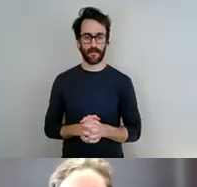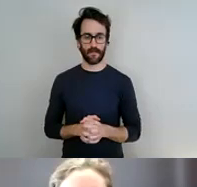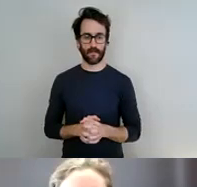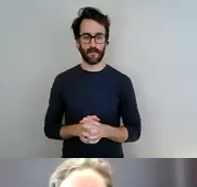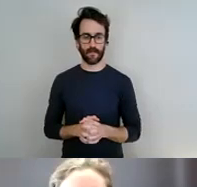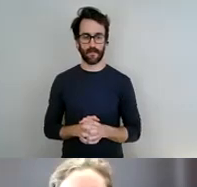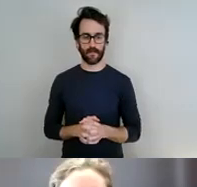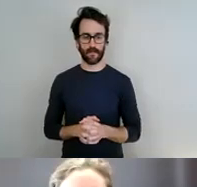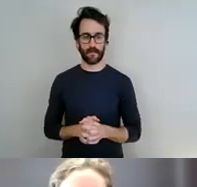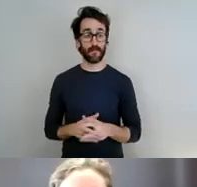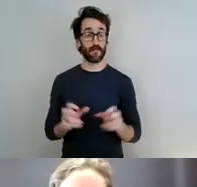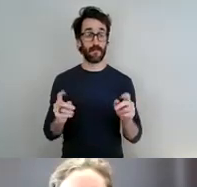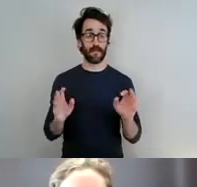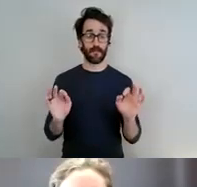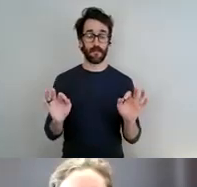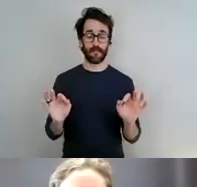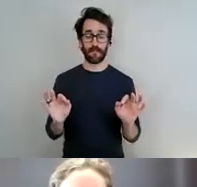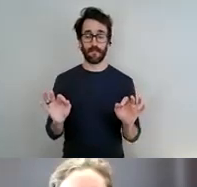Sorry about that, everybody.